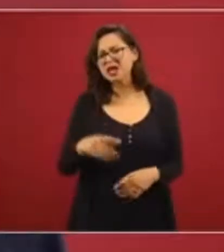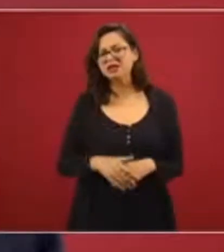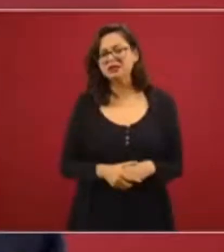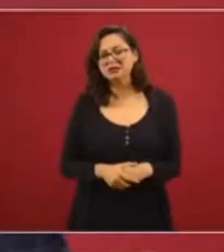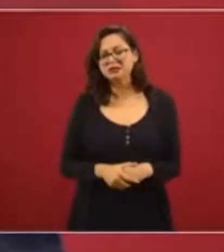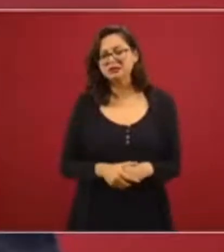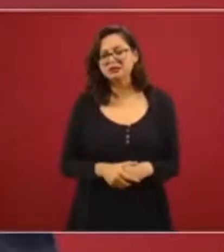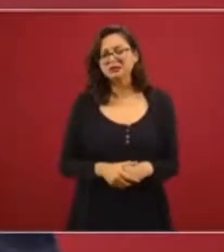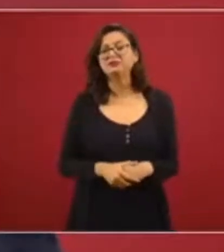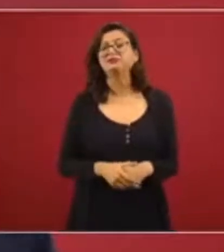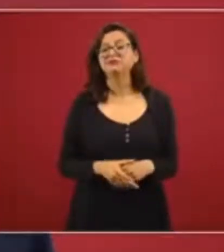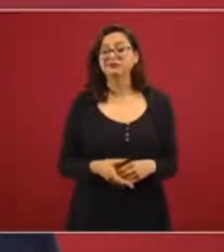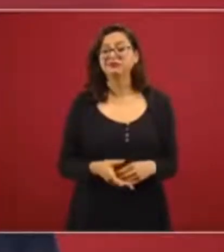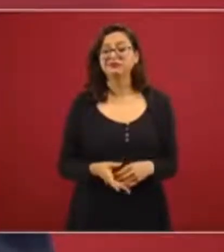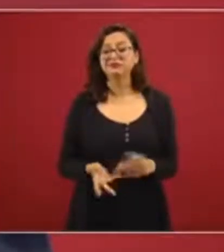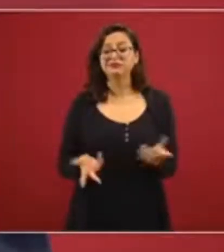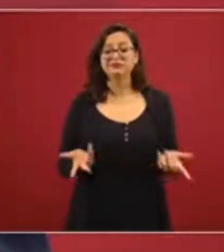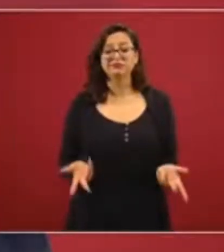permitir